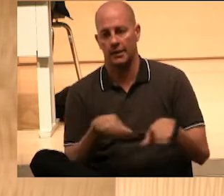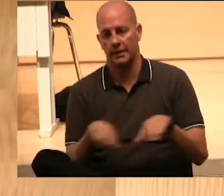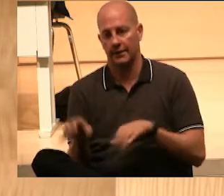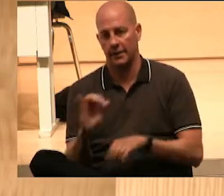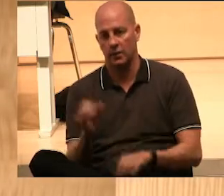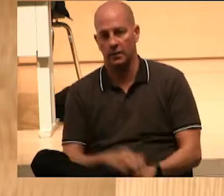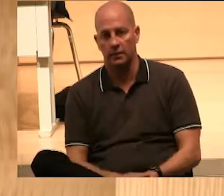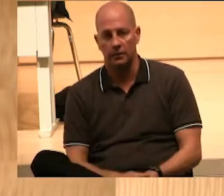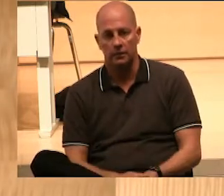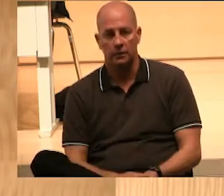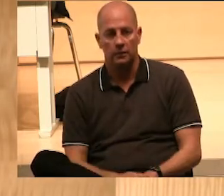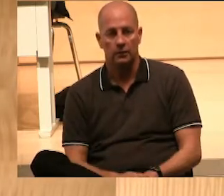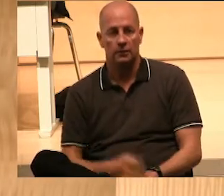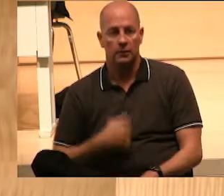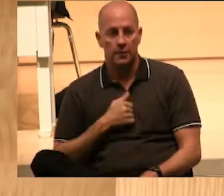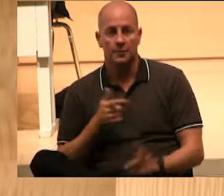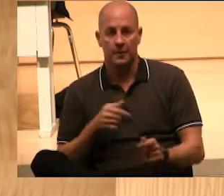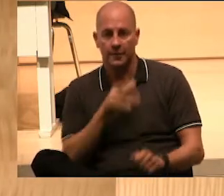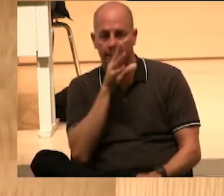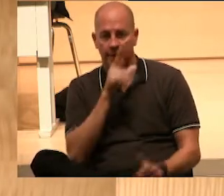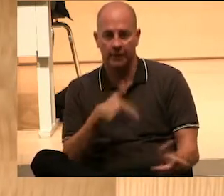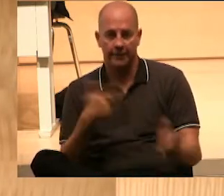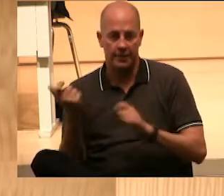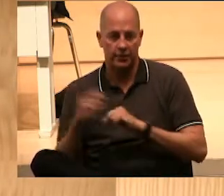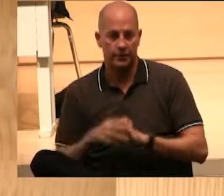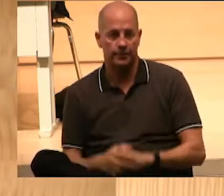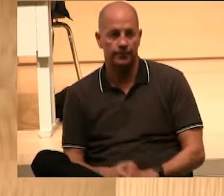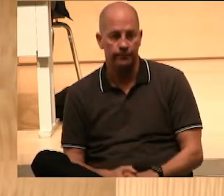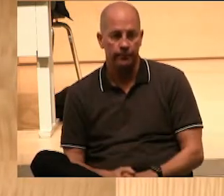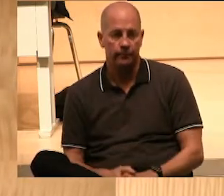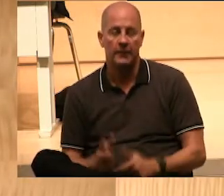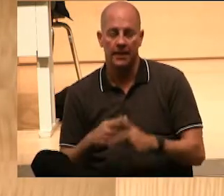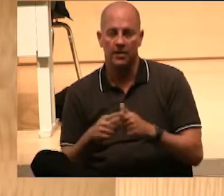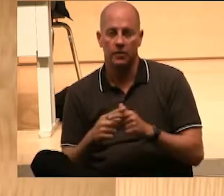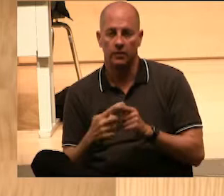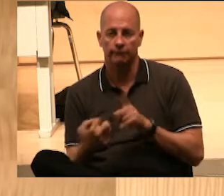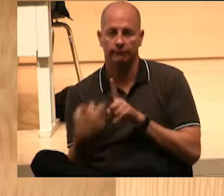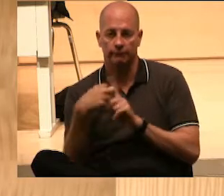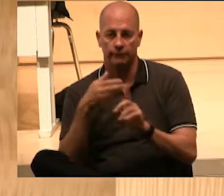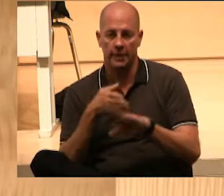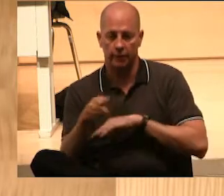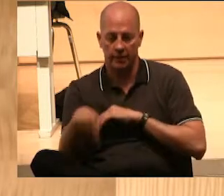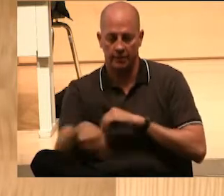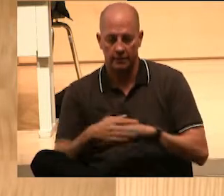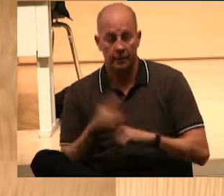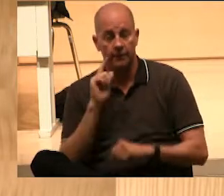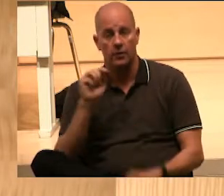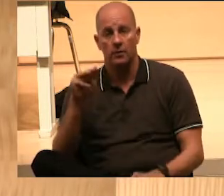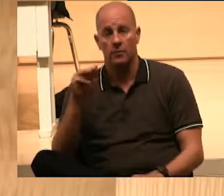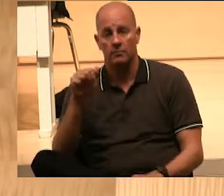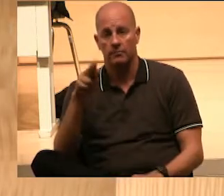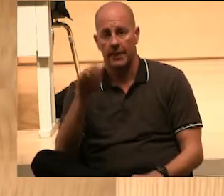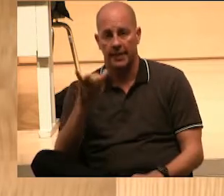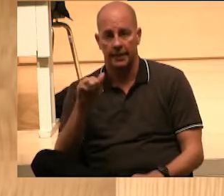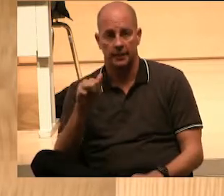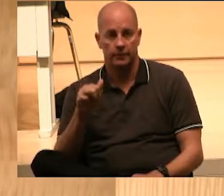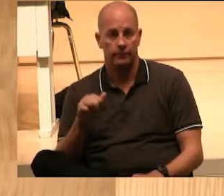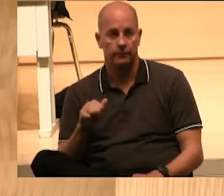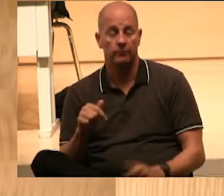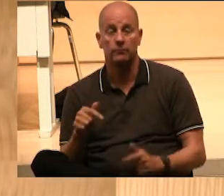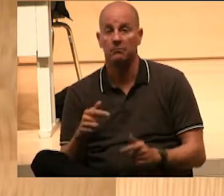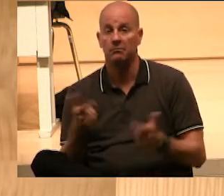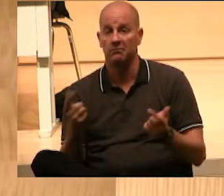So sorry, I'm going to start going a little faster. Again, you can find me afterwards. For mania, the main treatment is